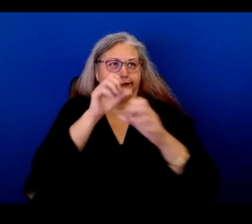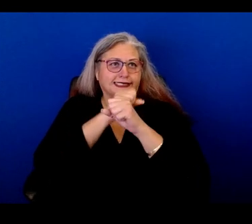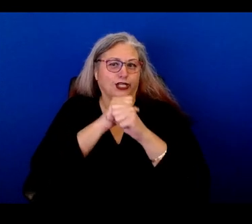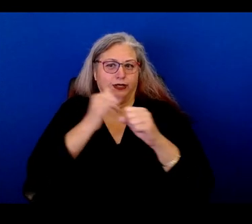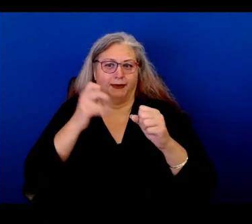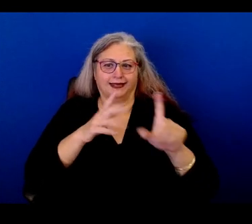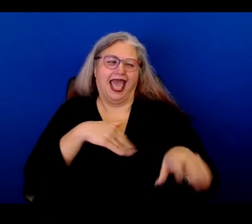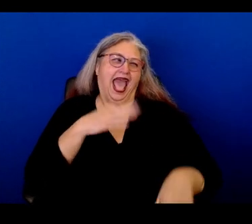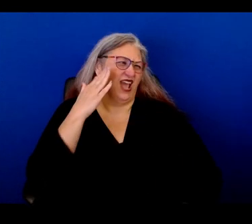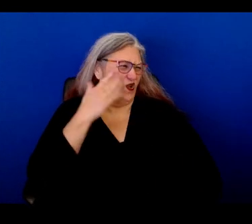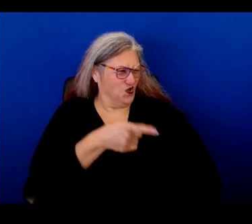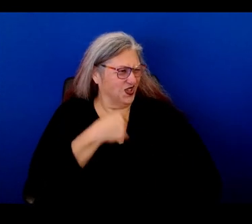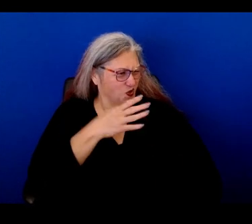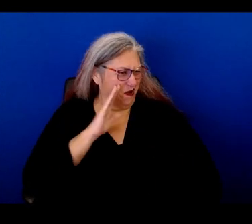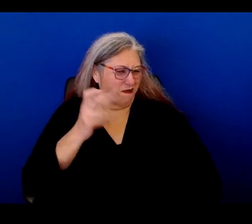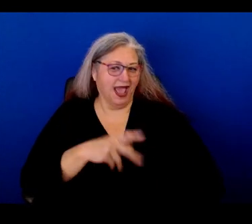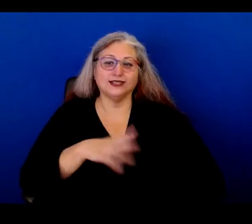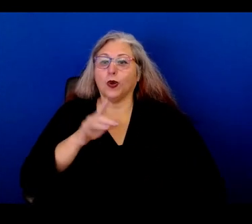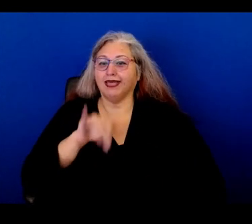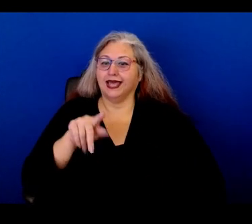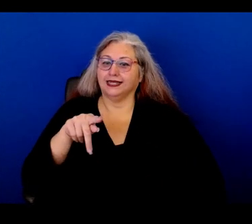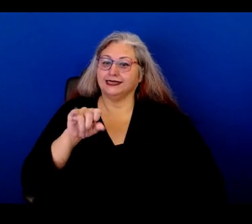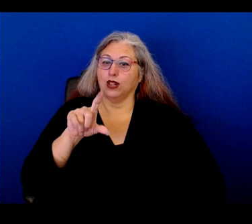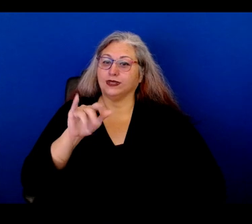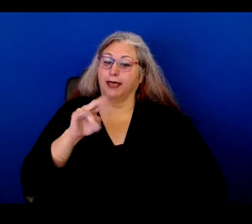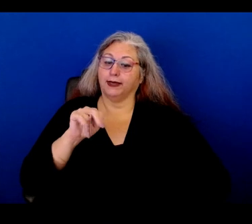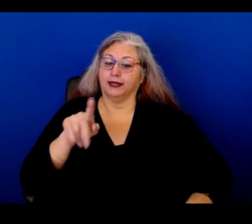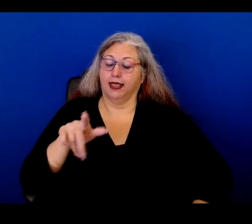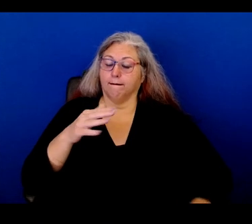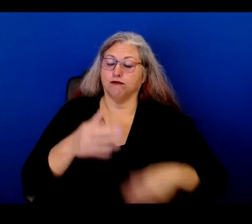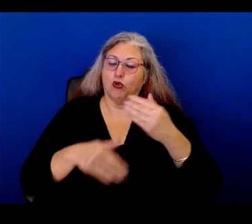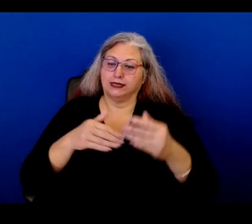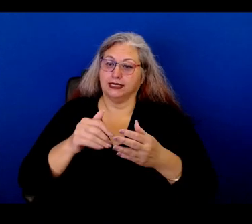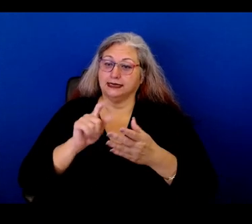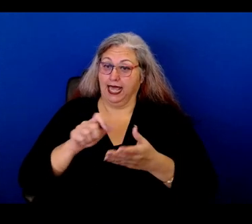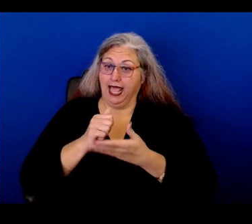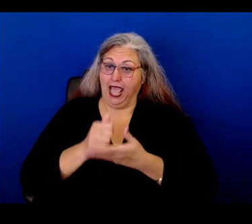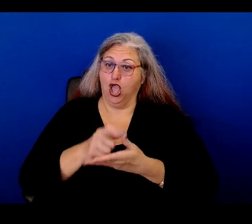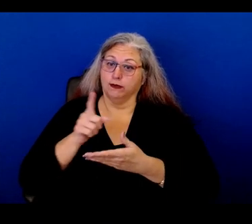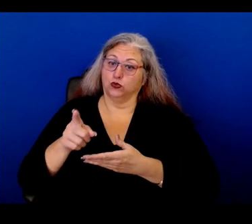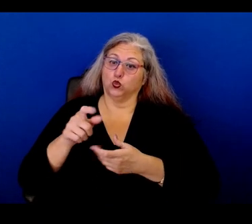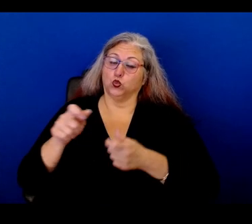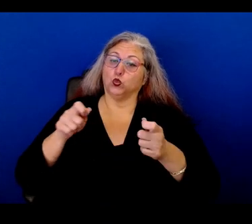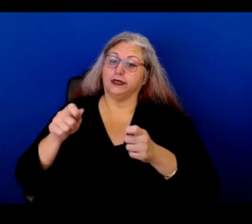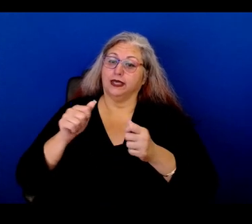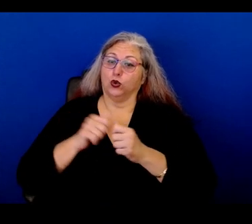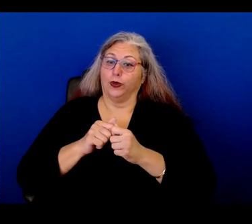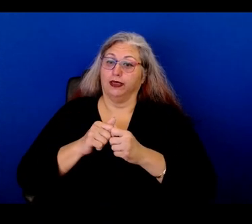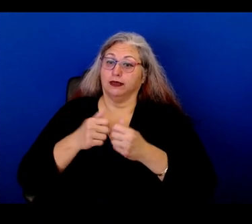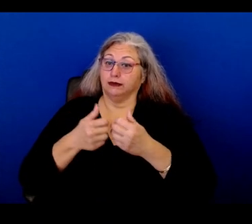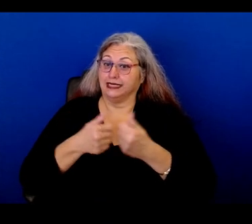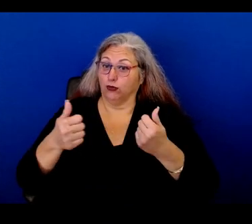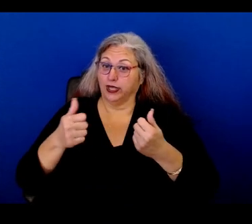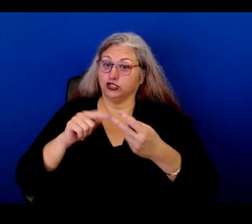I knew he was going to come back. So the psilocybin process helped you to deal with the separation,